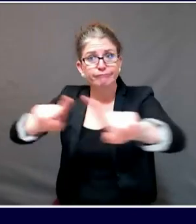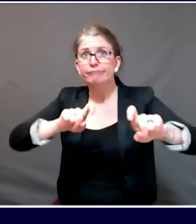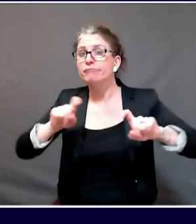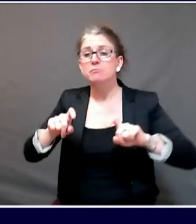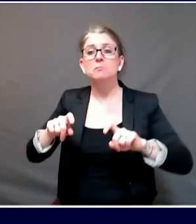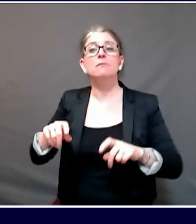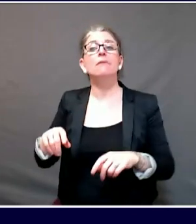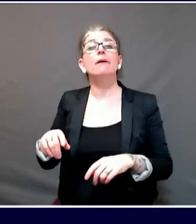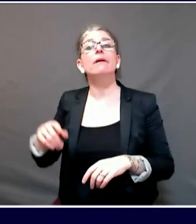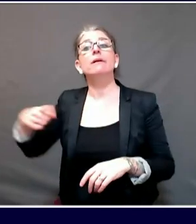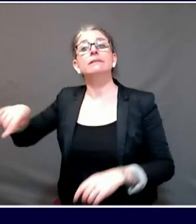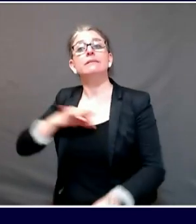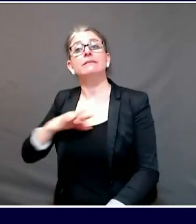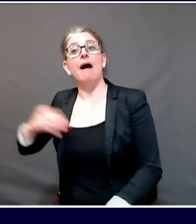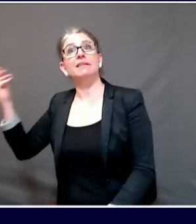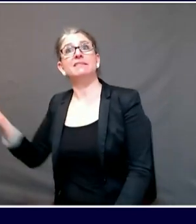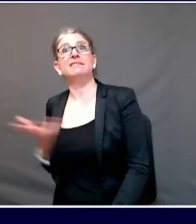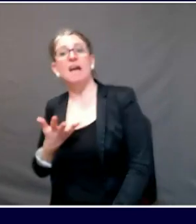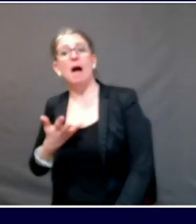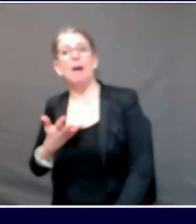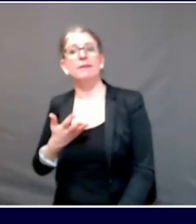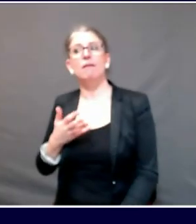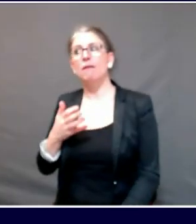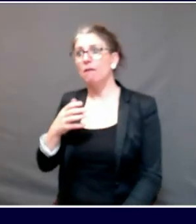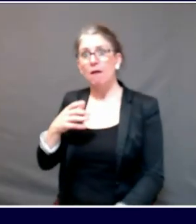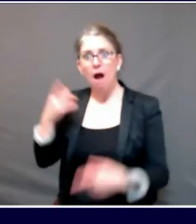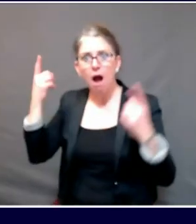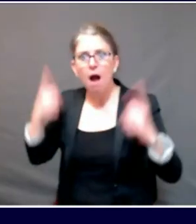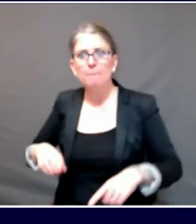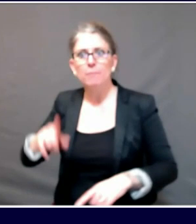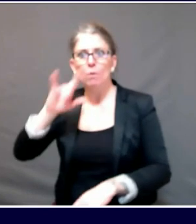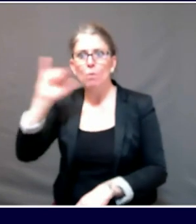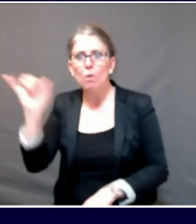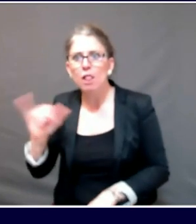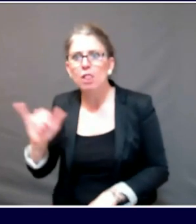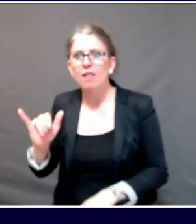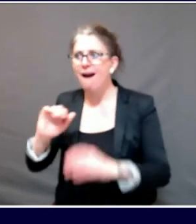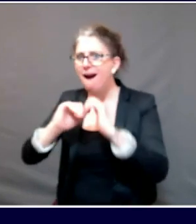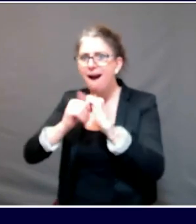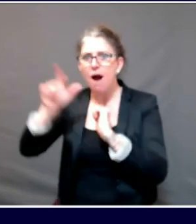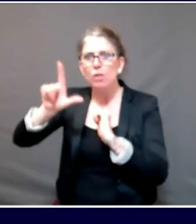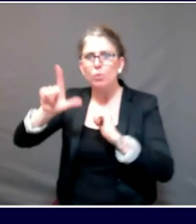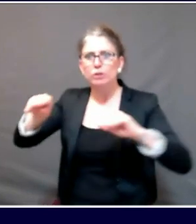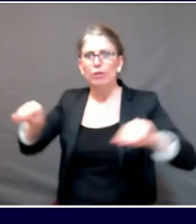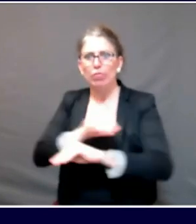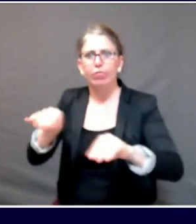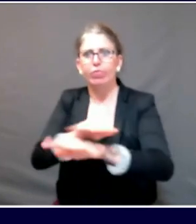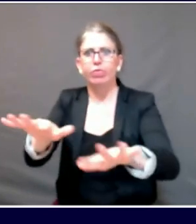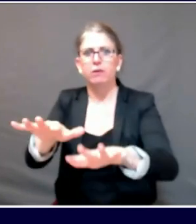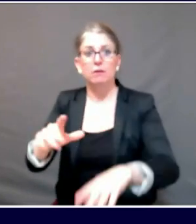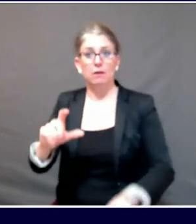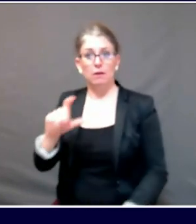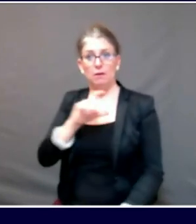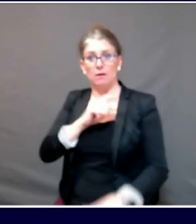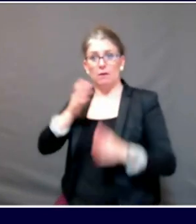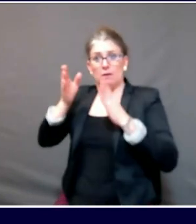mask wearing. We can check and get back to you, but I haven't been briefed out on any findings or conclusions from that